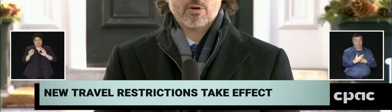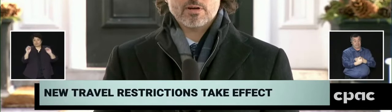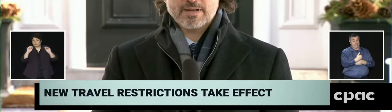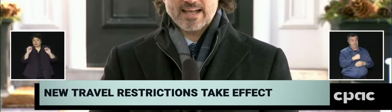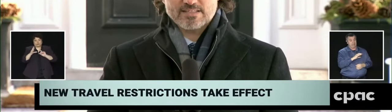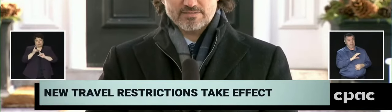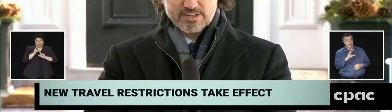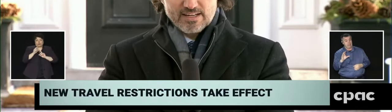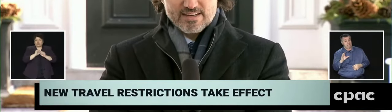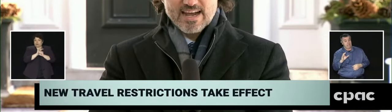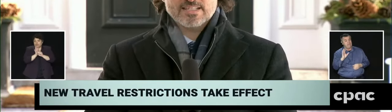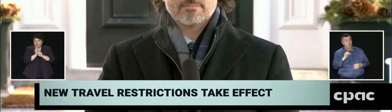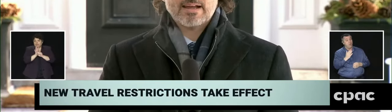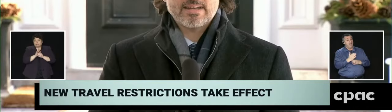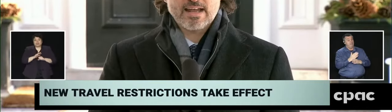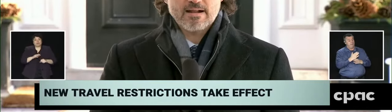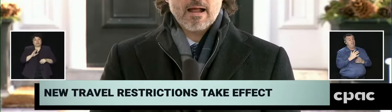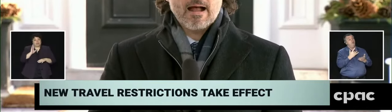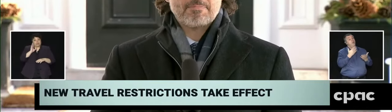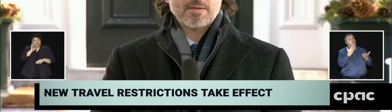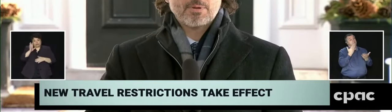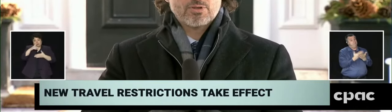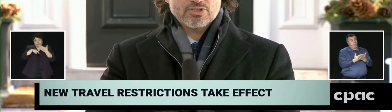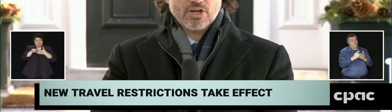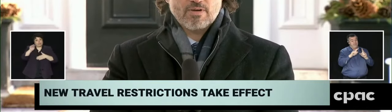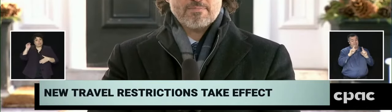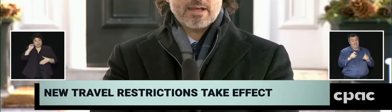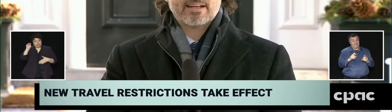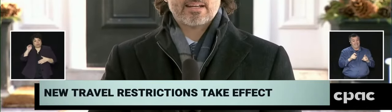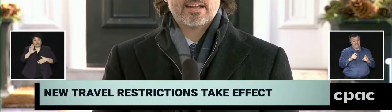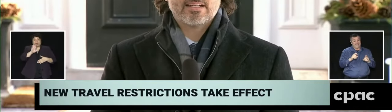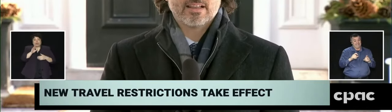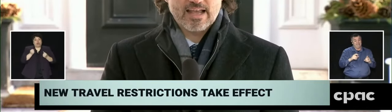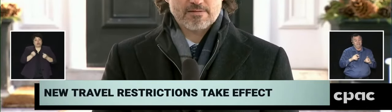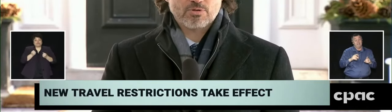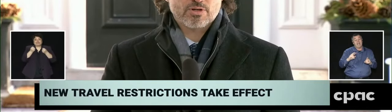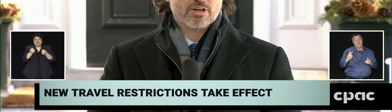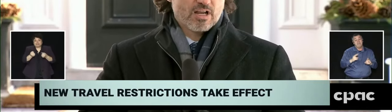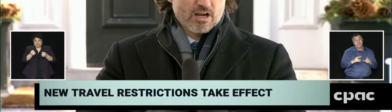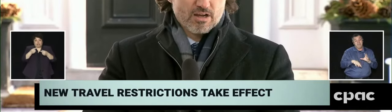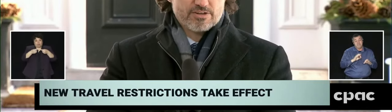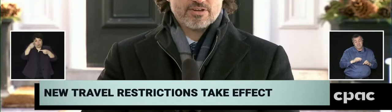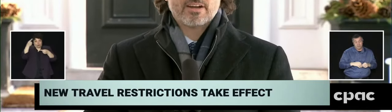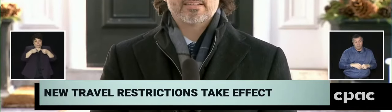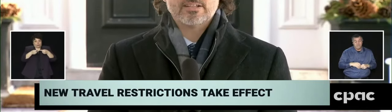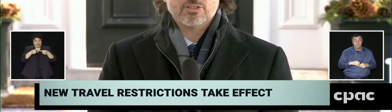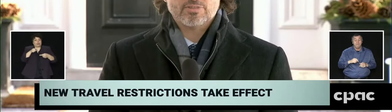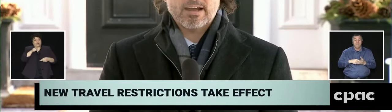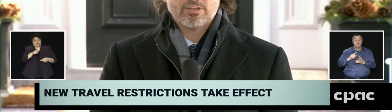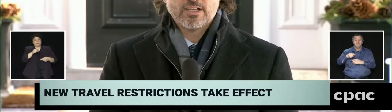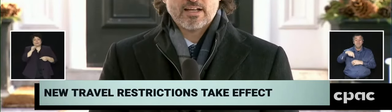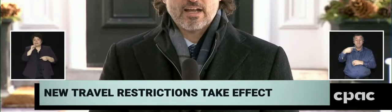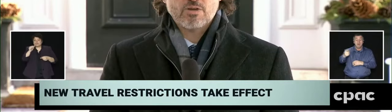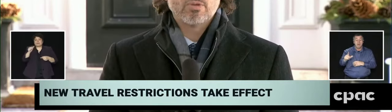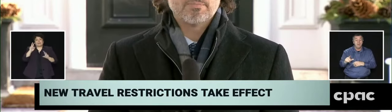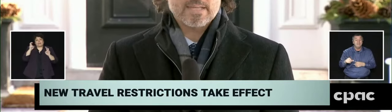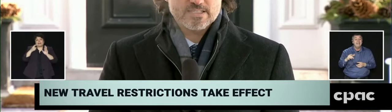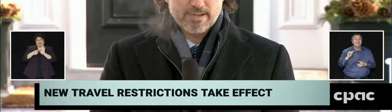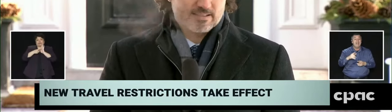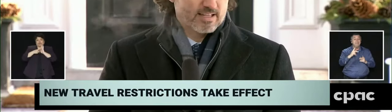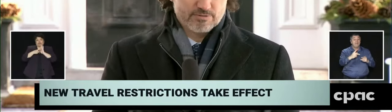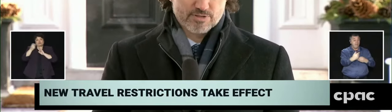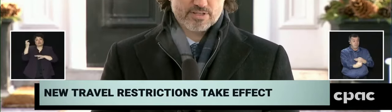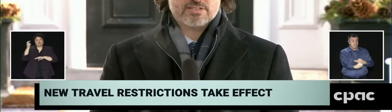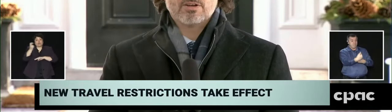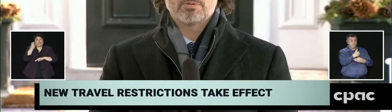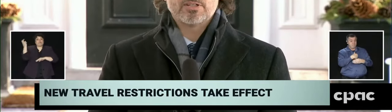putting forward, but as of next Monday, people who show up at a Canadian land border on non-essential travel will be